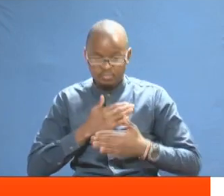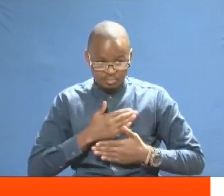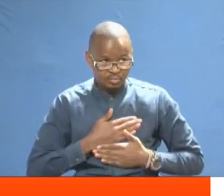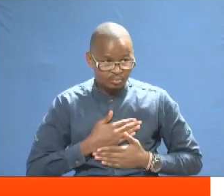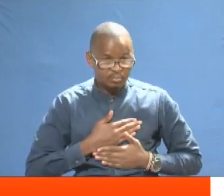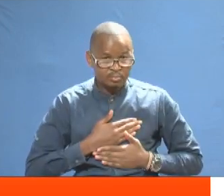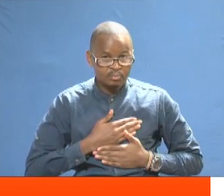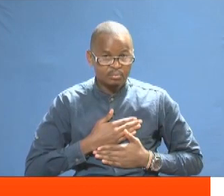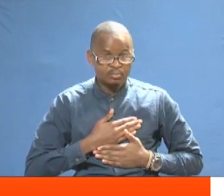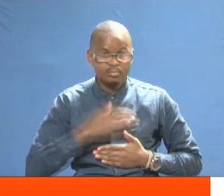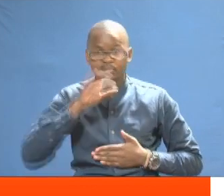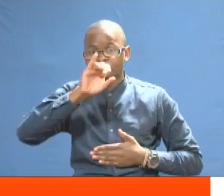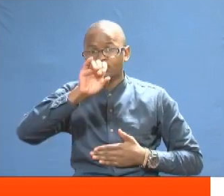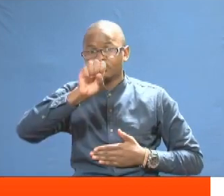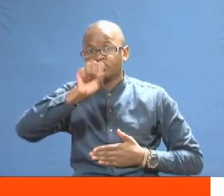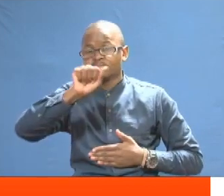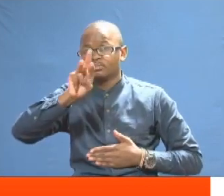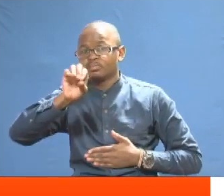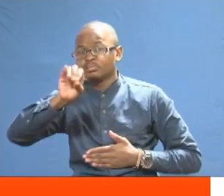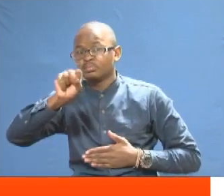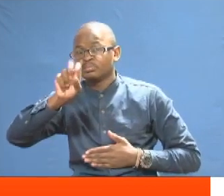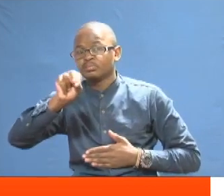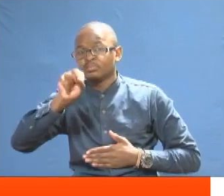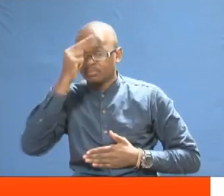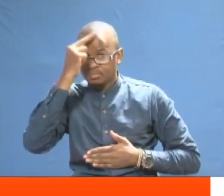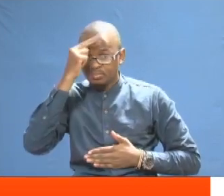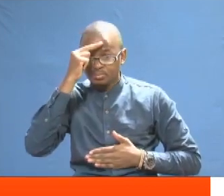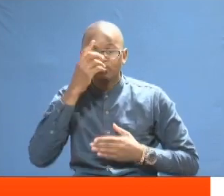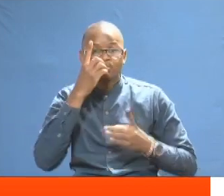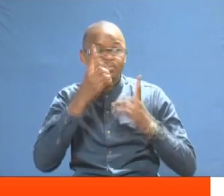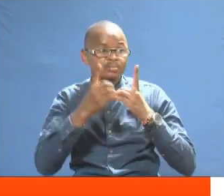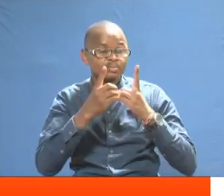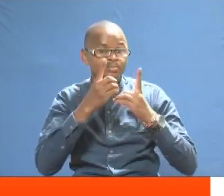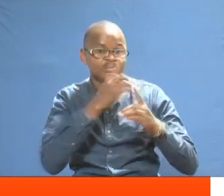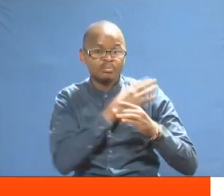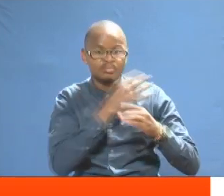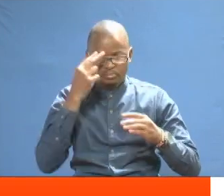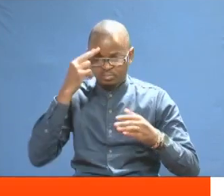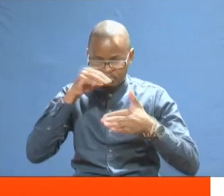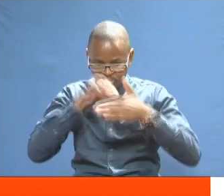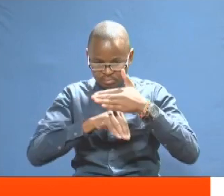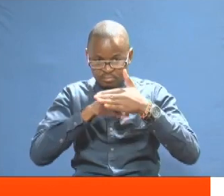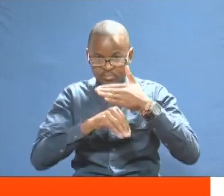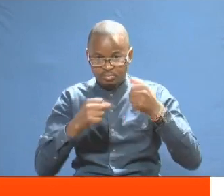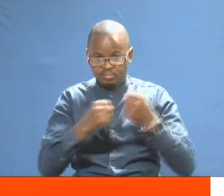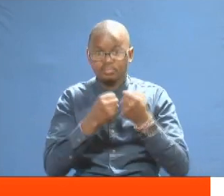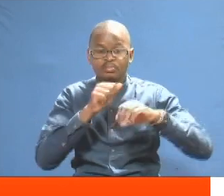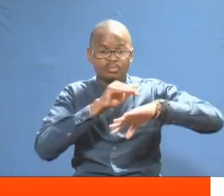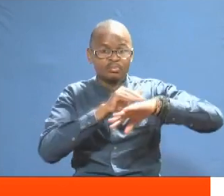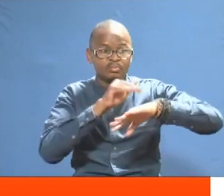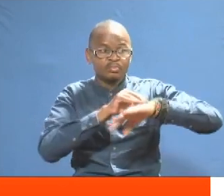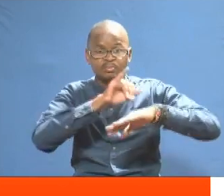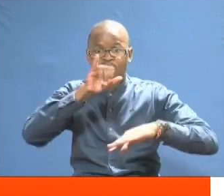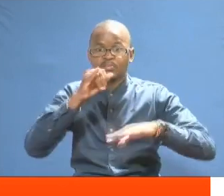Honorable Samson Cherargei, who is the Nandi Senator, to converse some of these issues and look into what is happening at